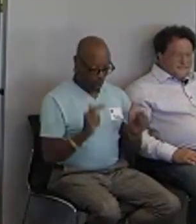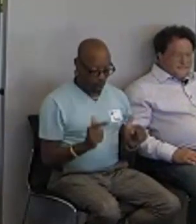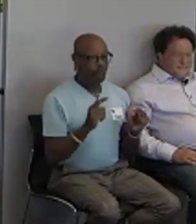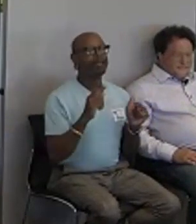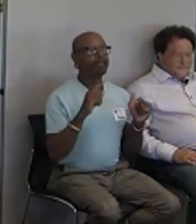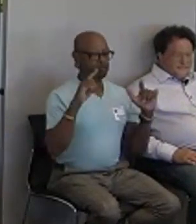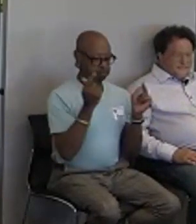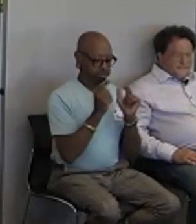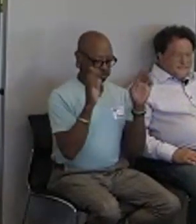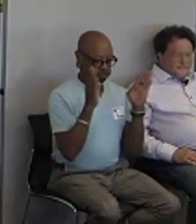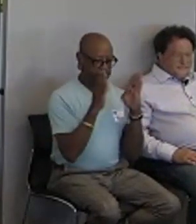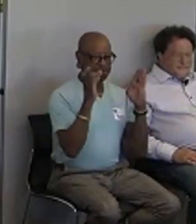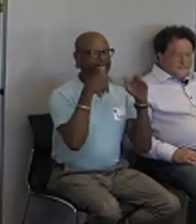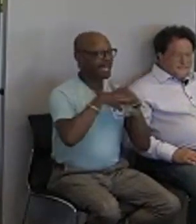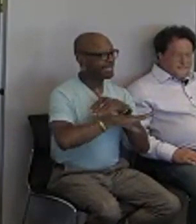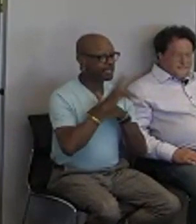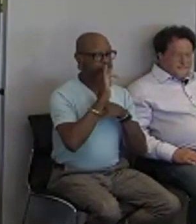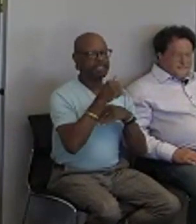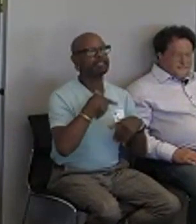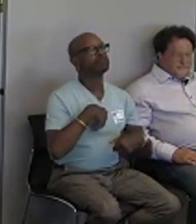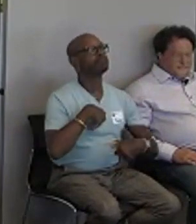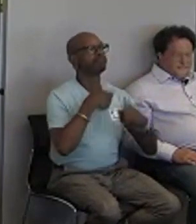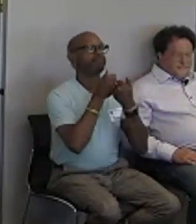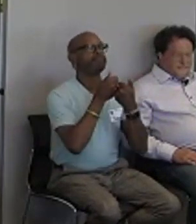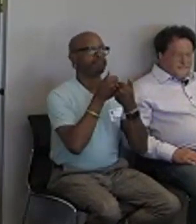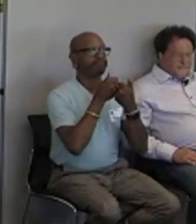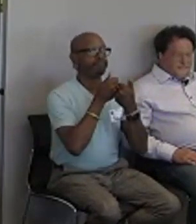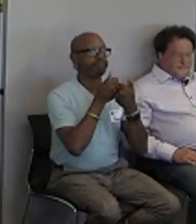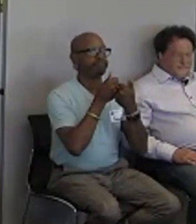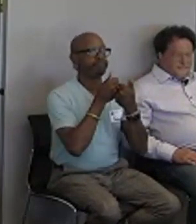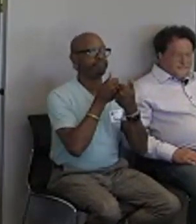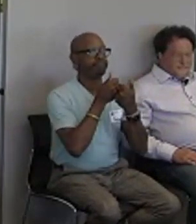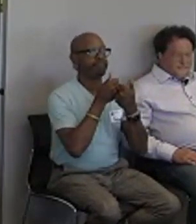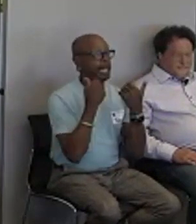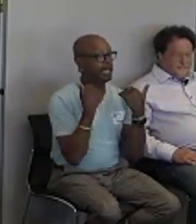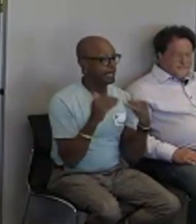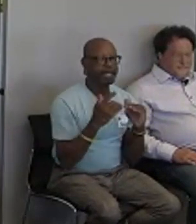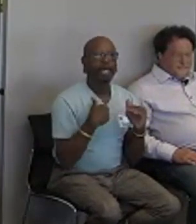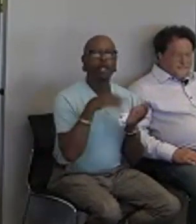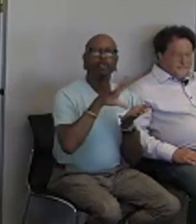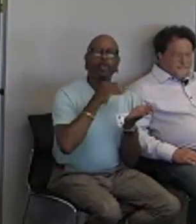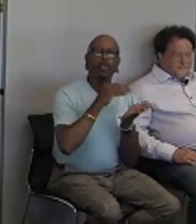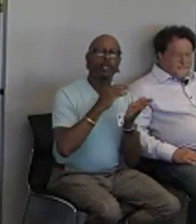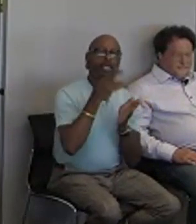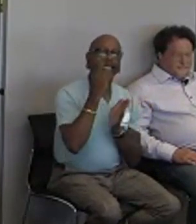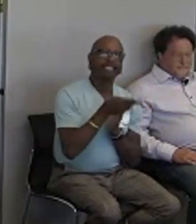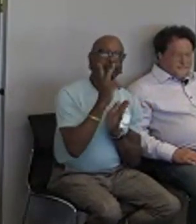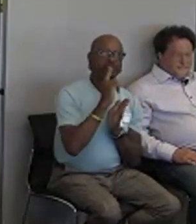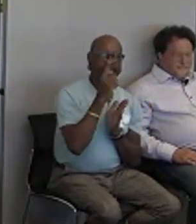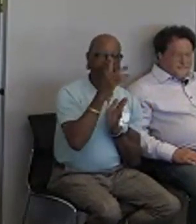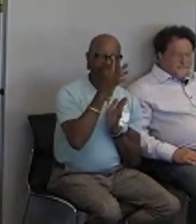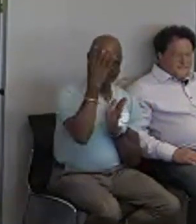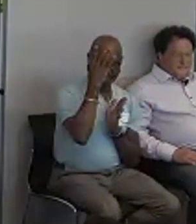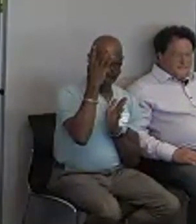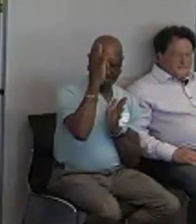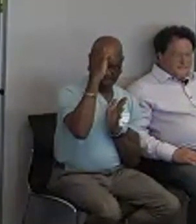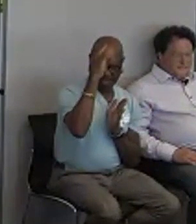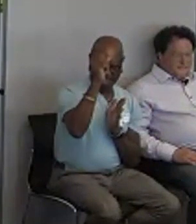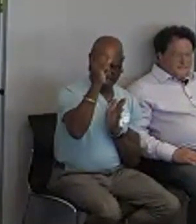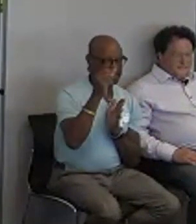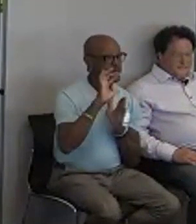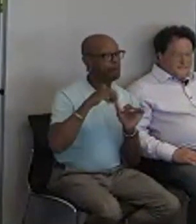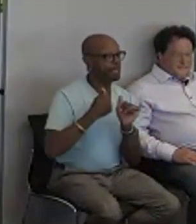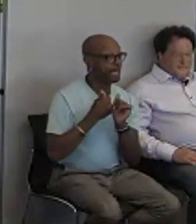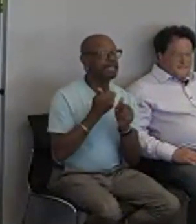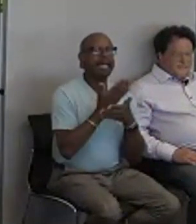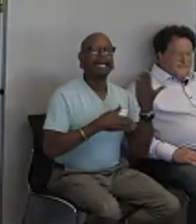such tools can pose significant challenges. You will learn the history and the genius or geniuses